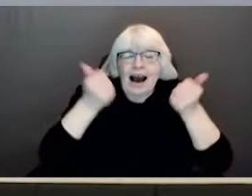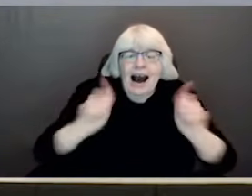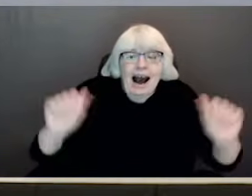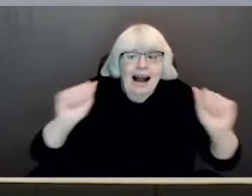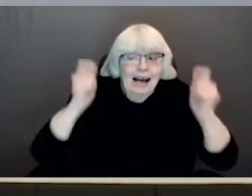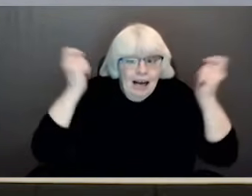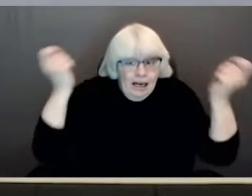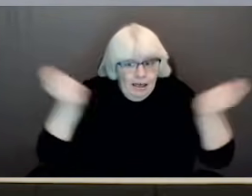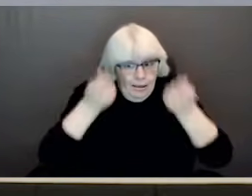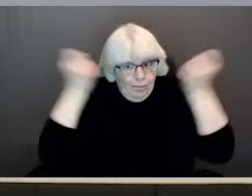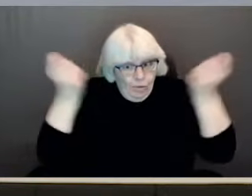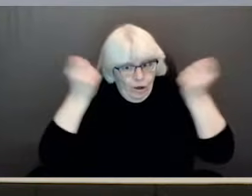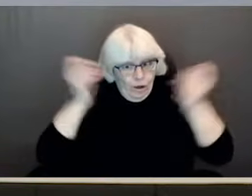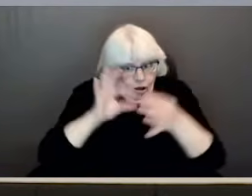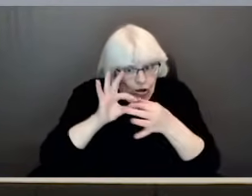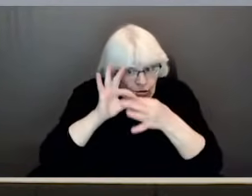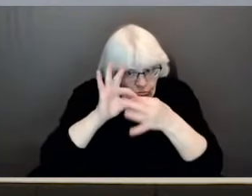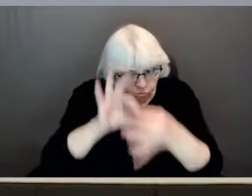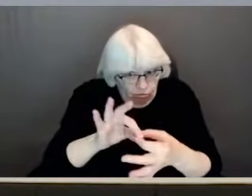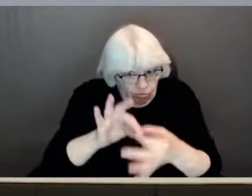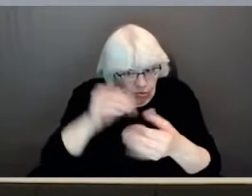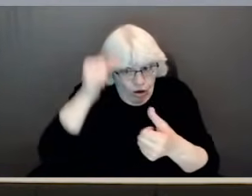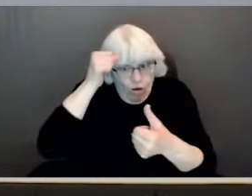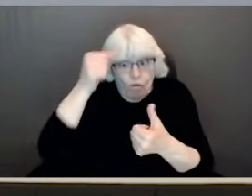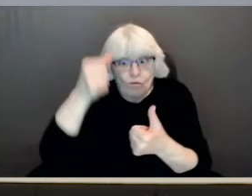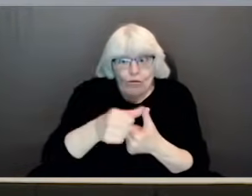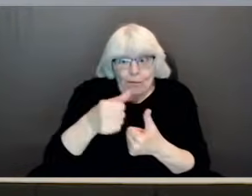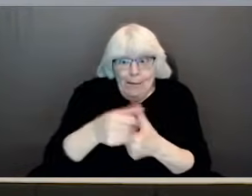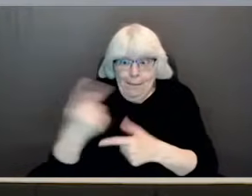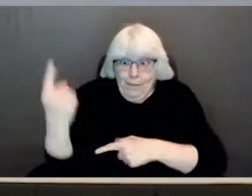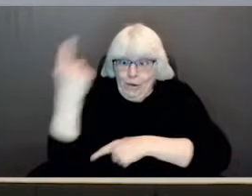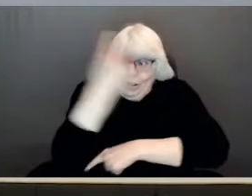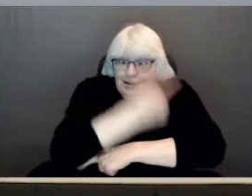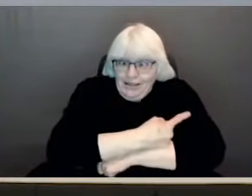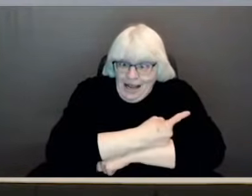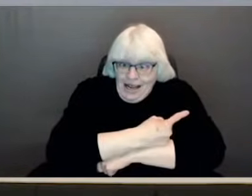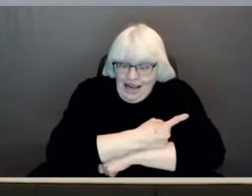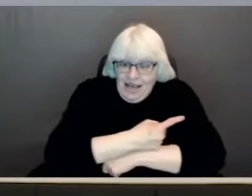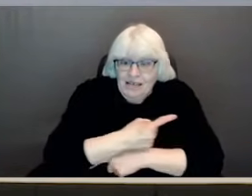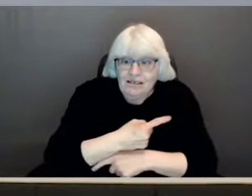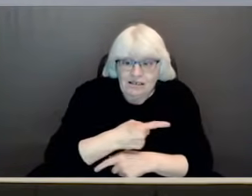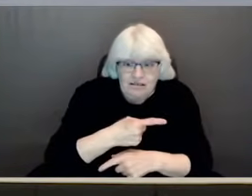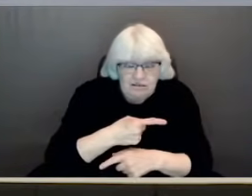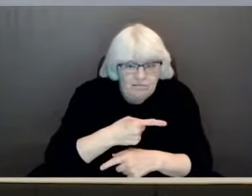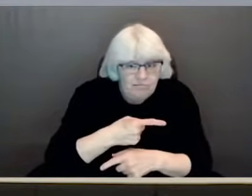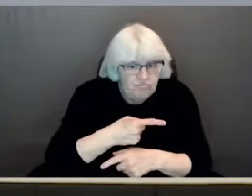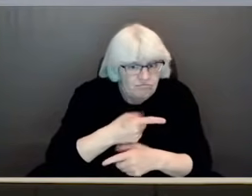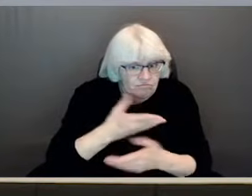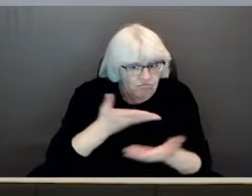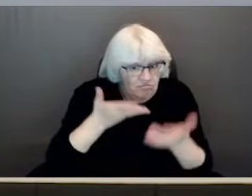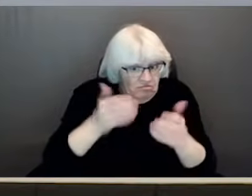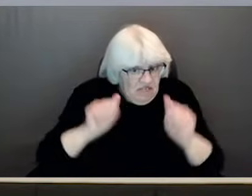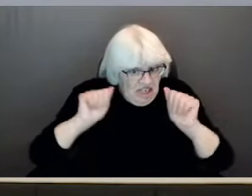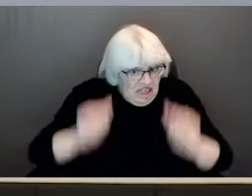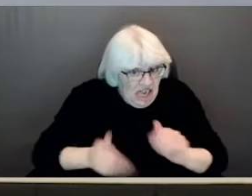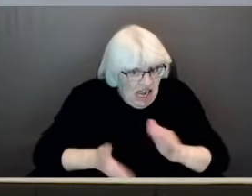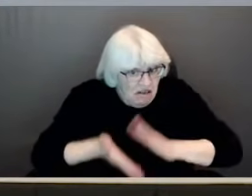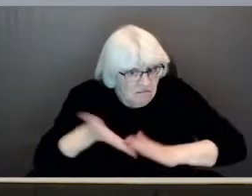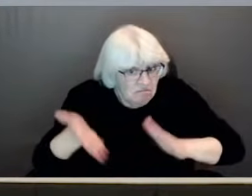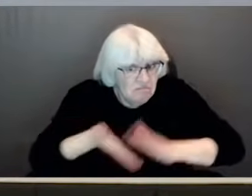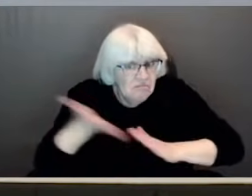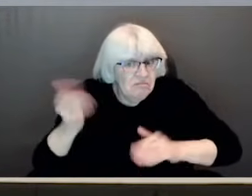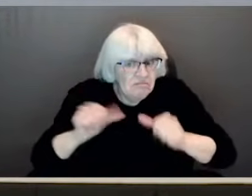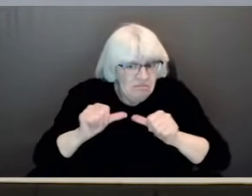ahead pending, or I guess with the 6 feet in play? Yeah, yes. Yes, so it